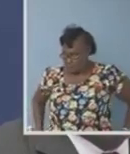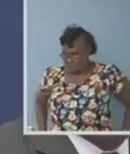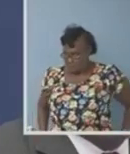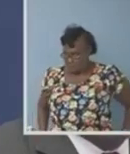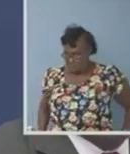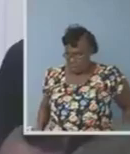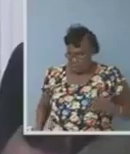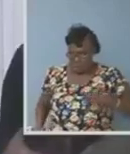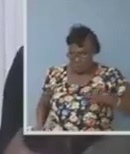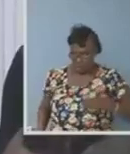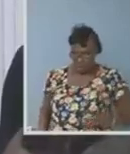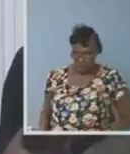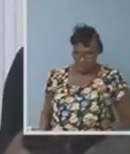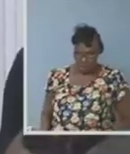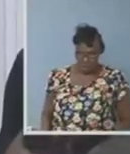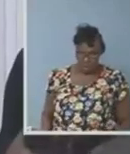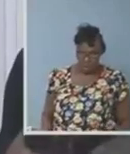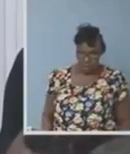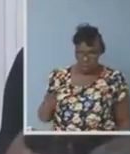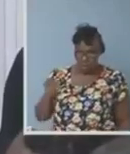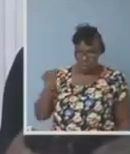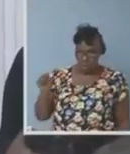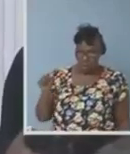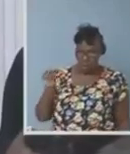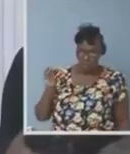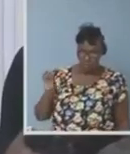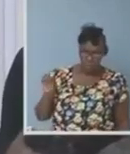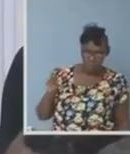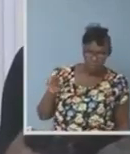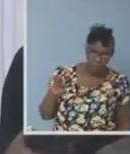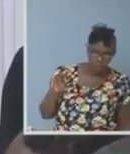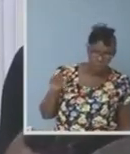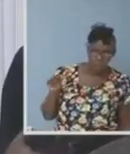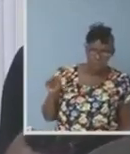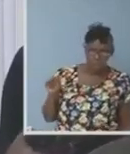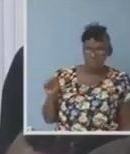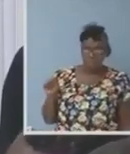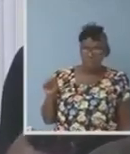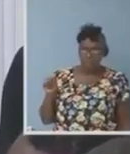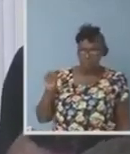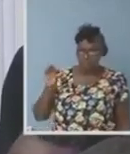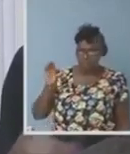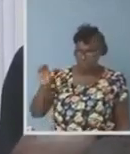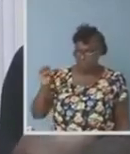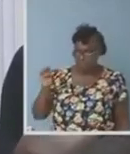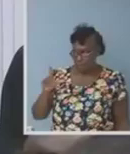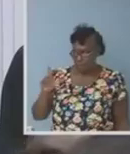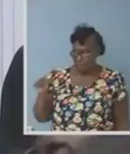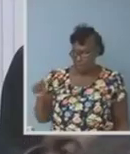Good morning. Akin Labihula, Tobago Channel 5 News. I just have one question for the Secretary of Health.